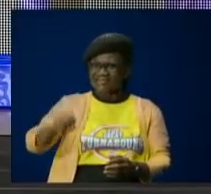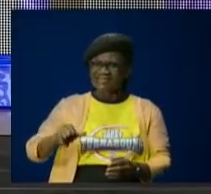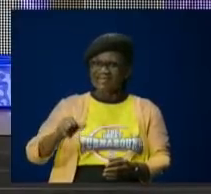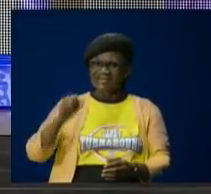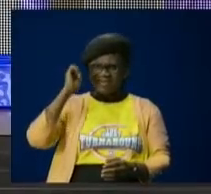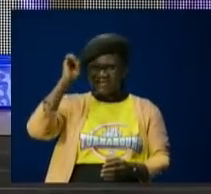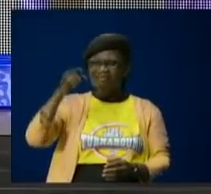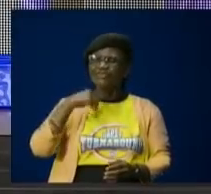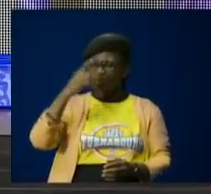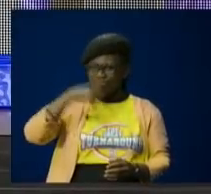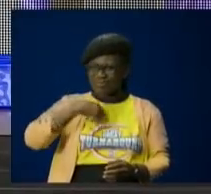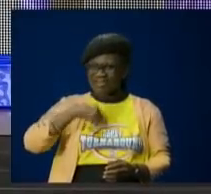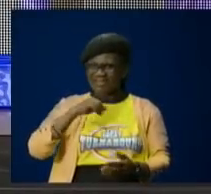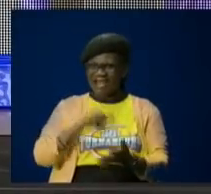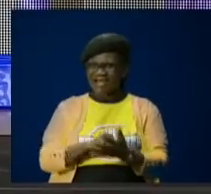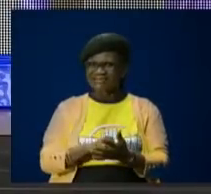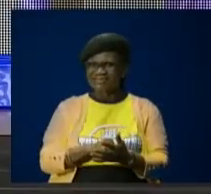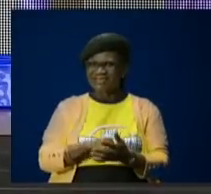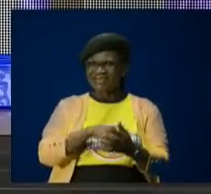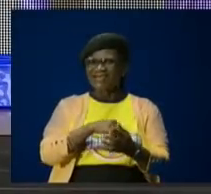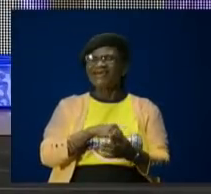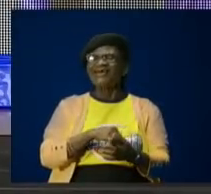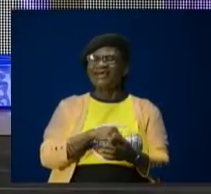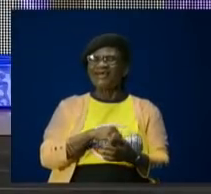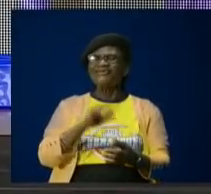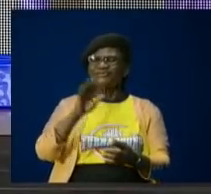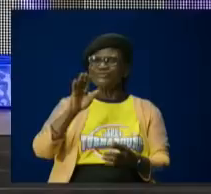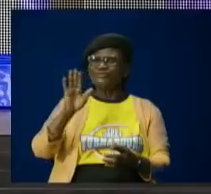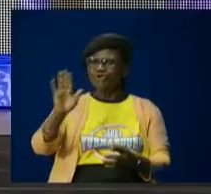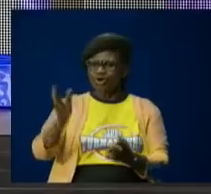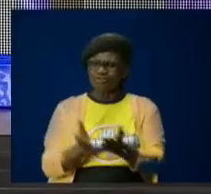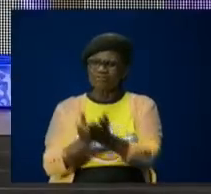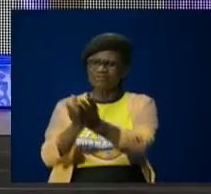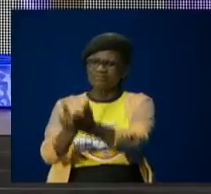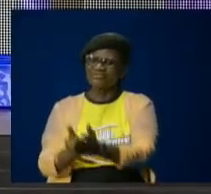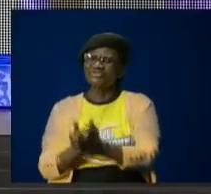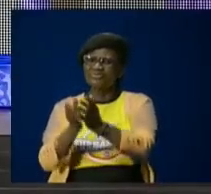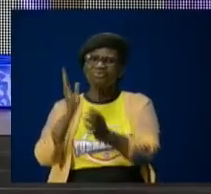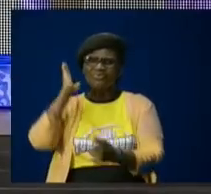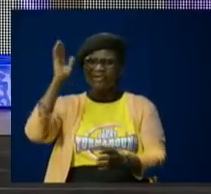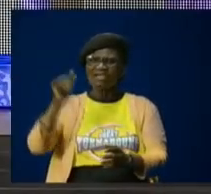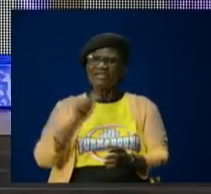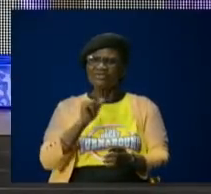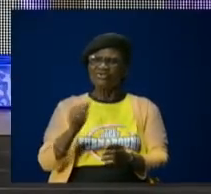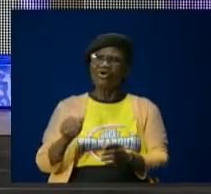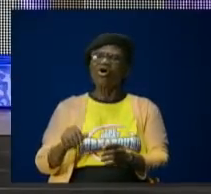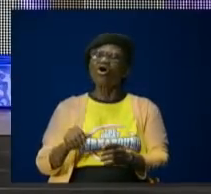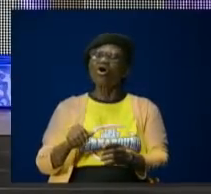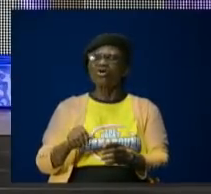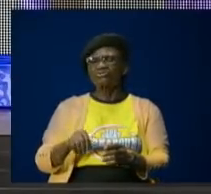to capsize. He was expressing his faith in me.